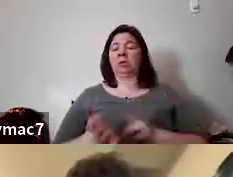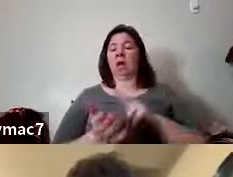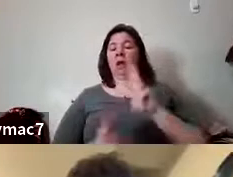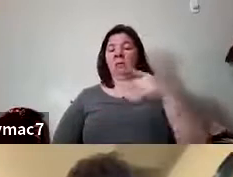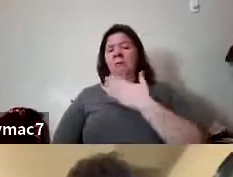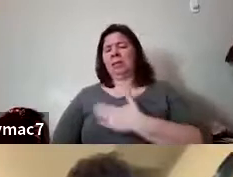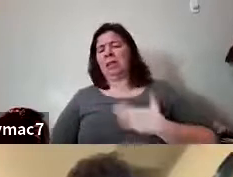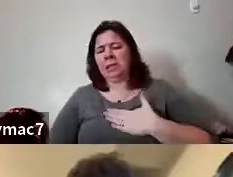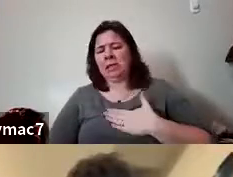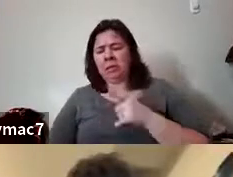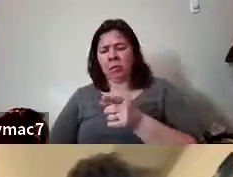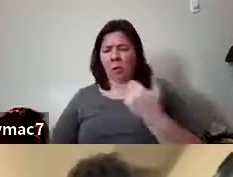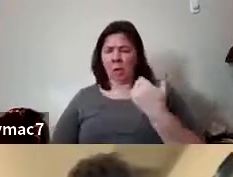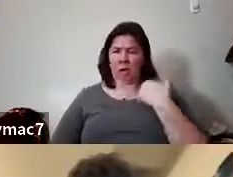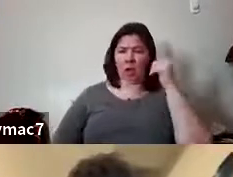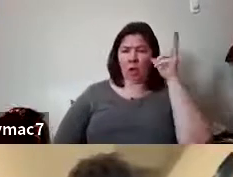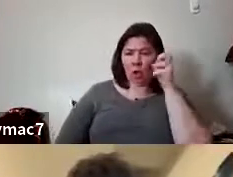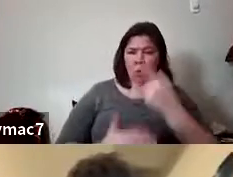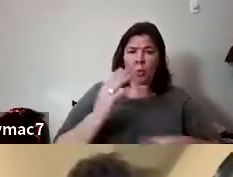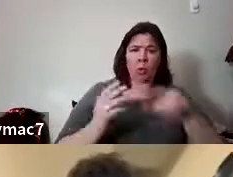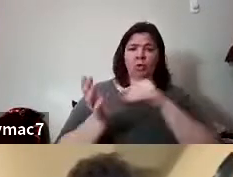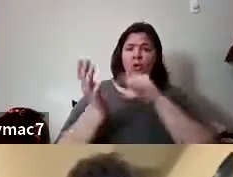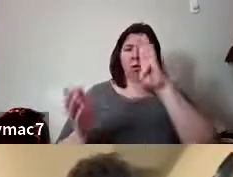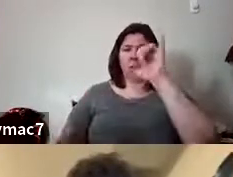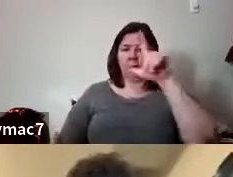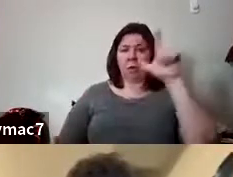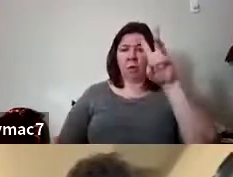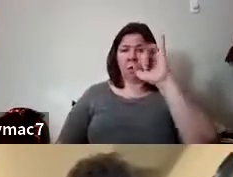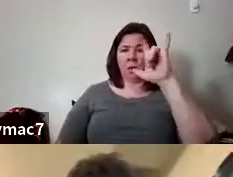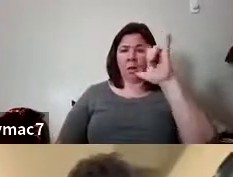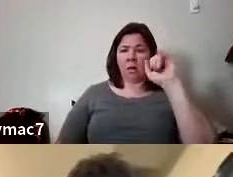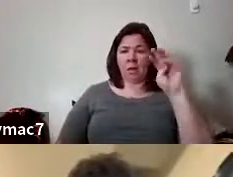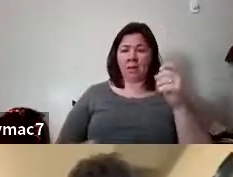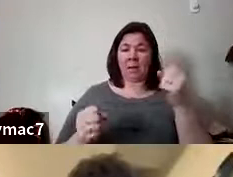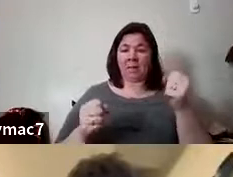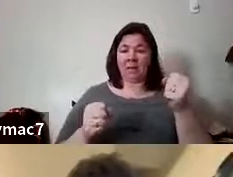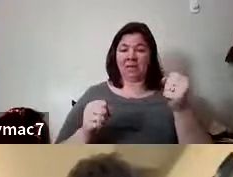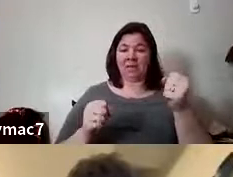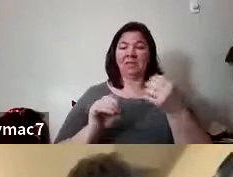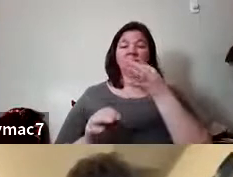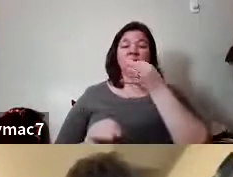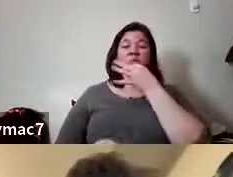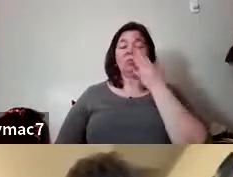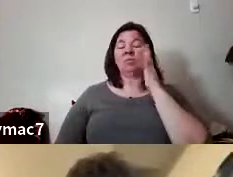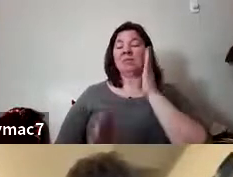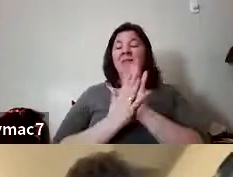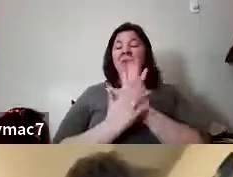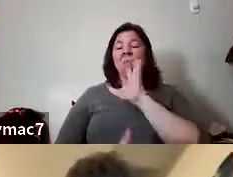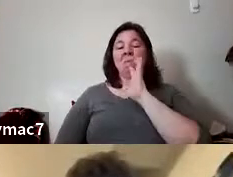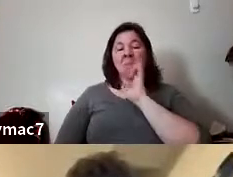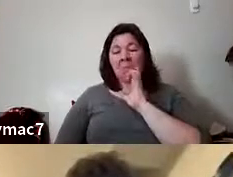that you've heard what Dr. Bill Williams has said. The milk is reaching the expiry date. You need to sign